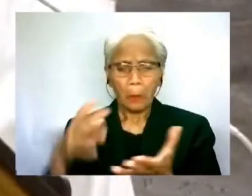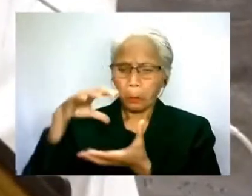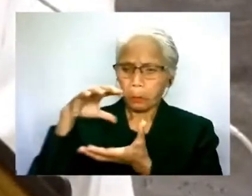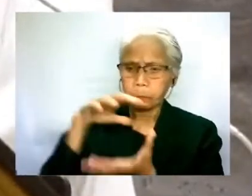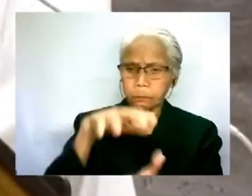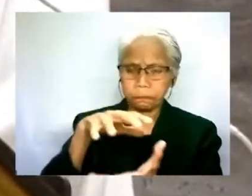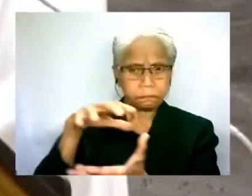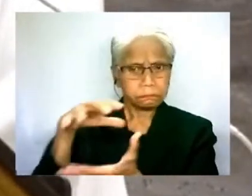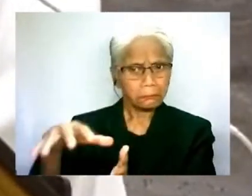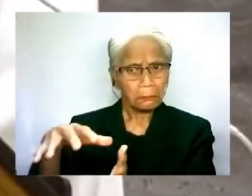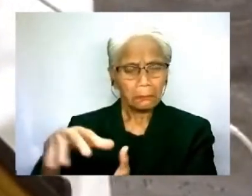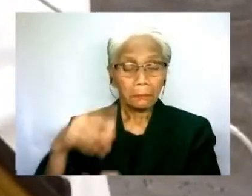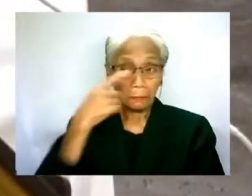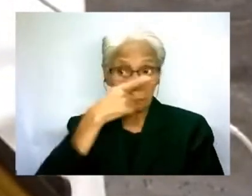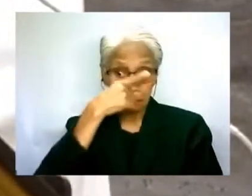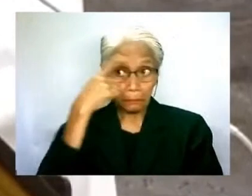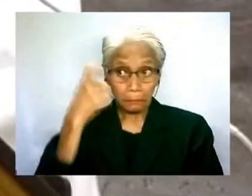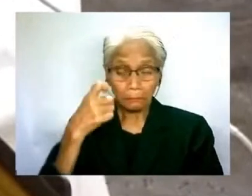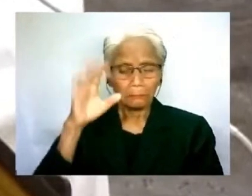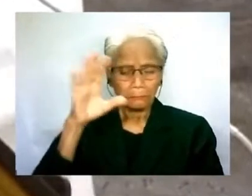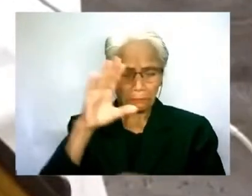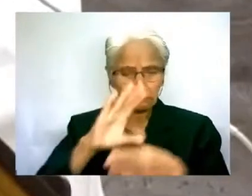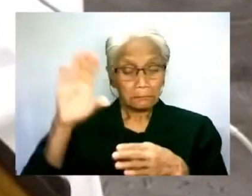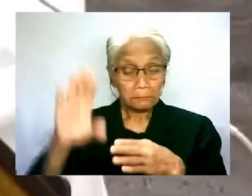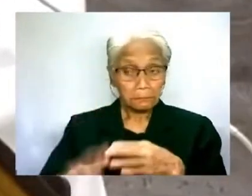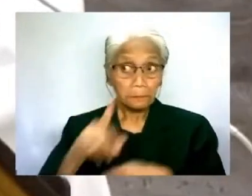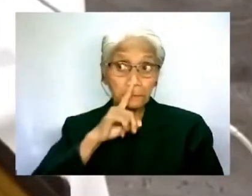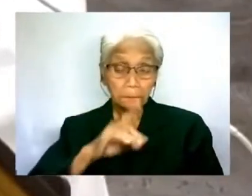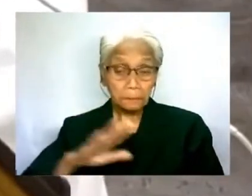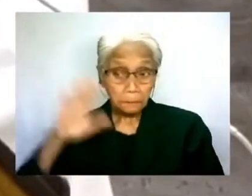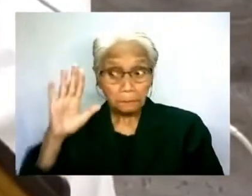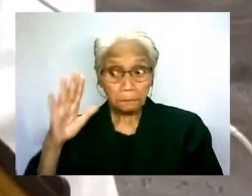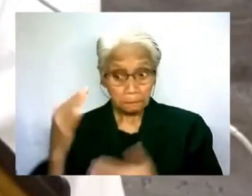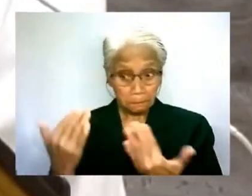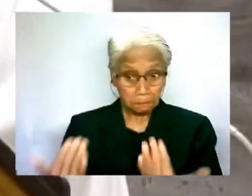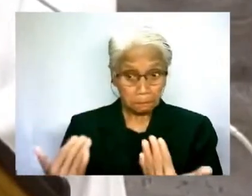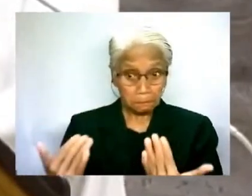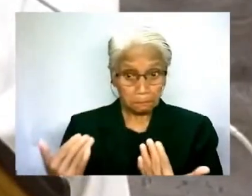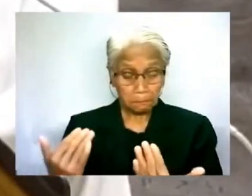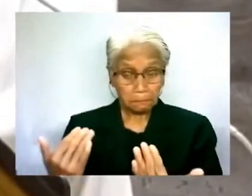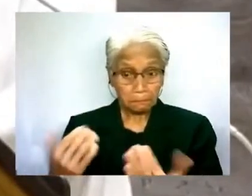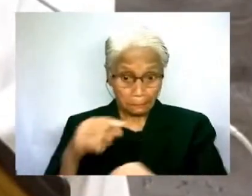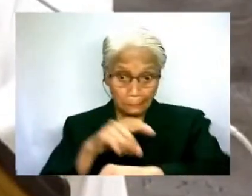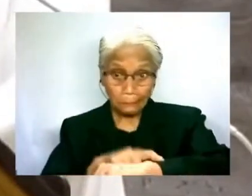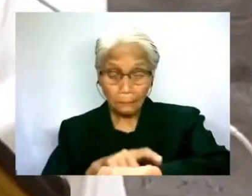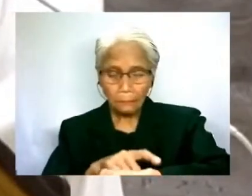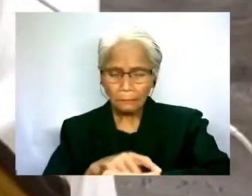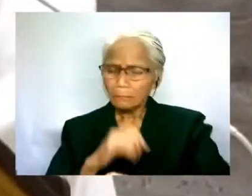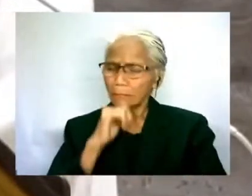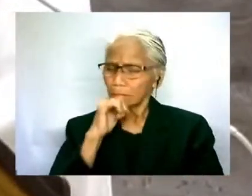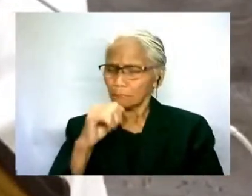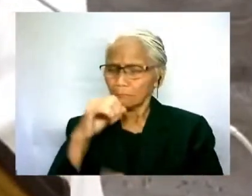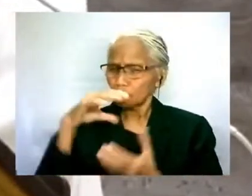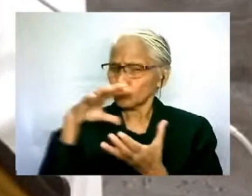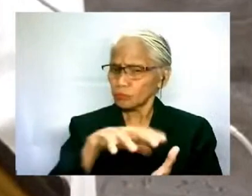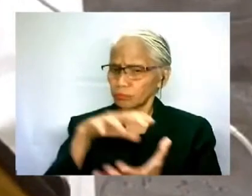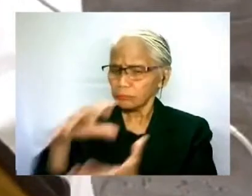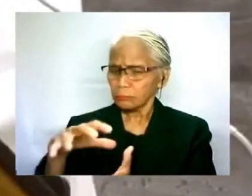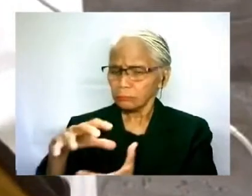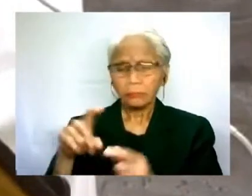because the fulfillment of His promise to you today at this moment is not treasure, but a